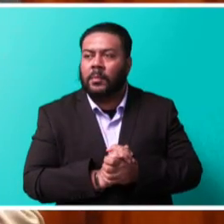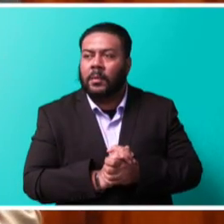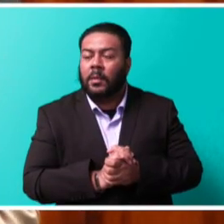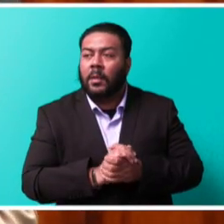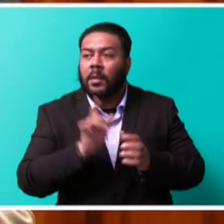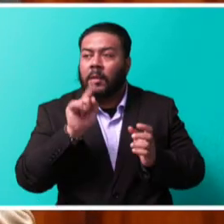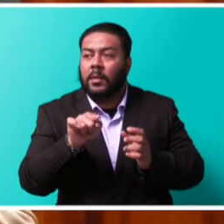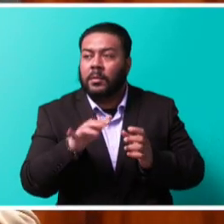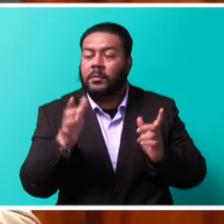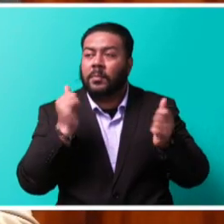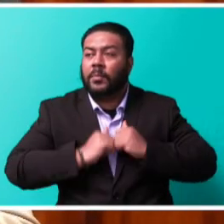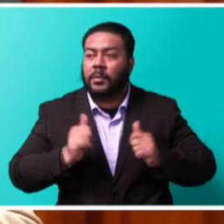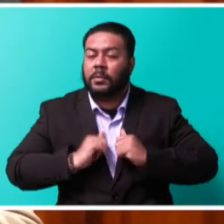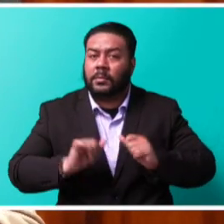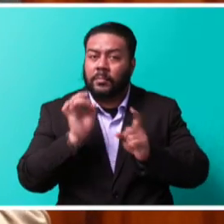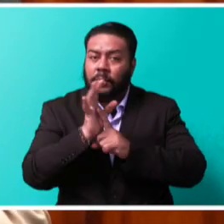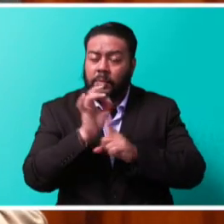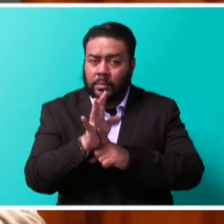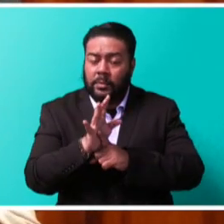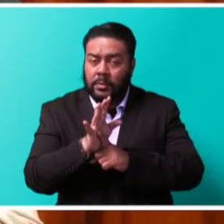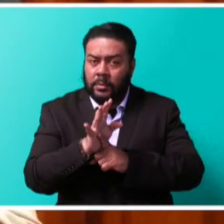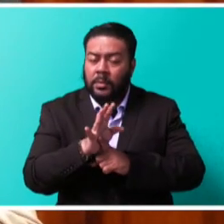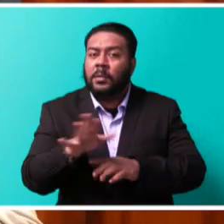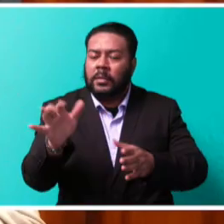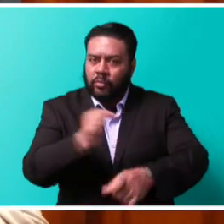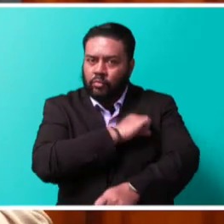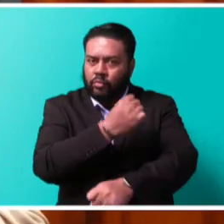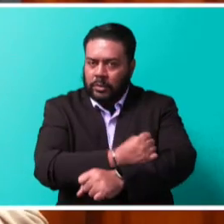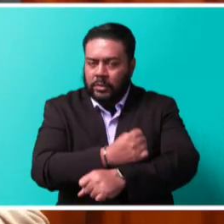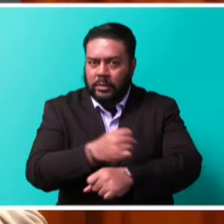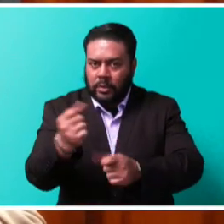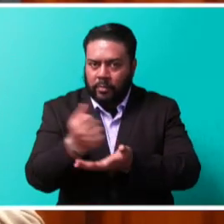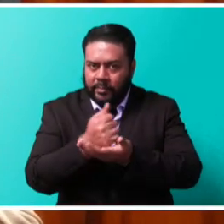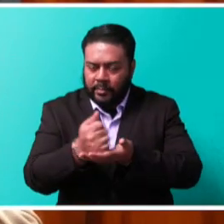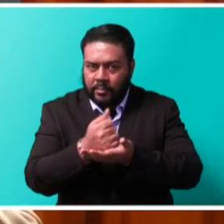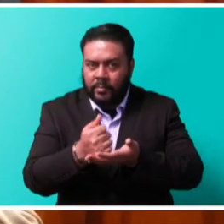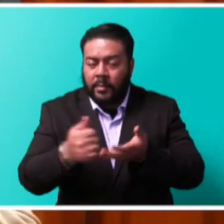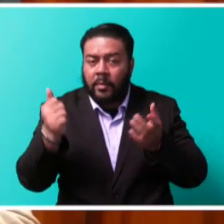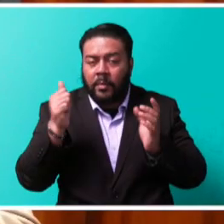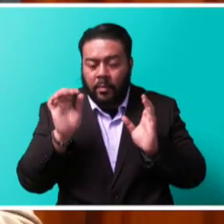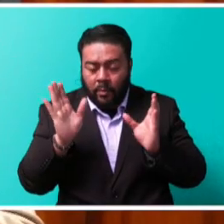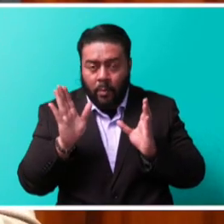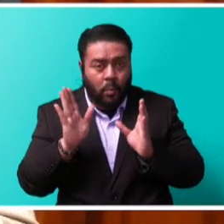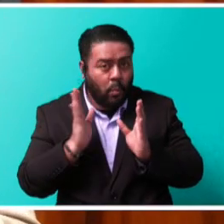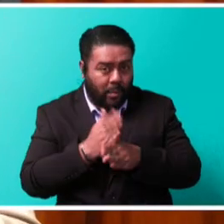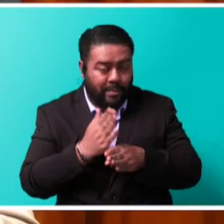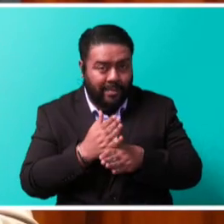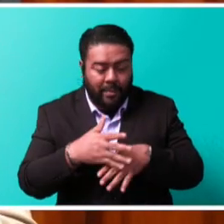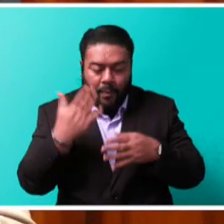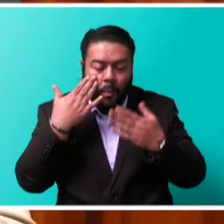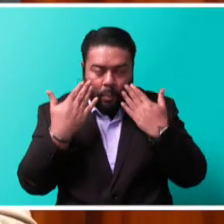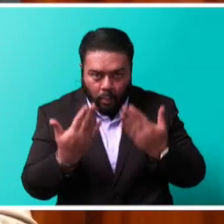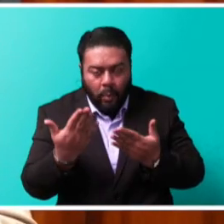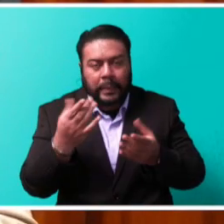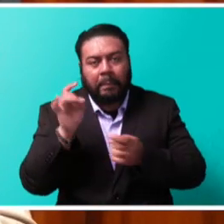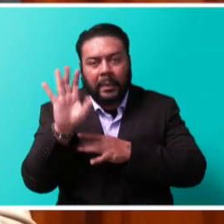is particularly important because it strengthens operational accountability while allowing the Ministry to focus more effectively on